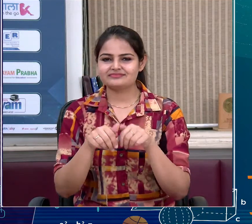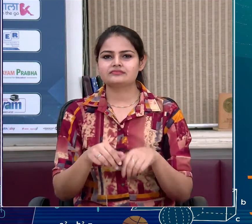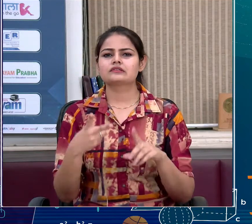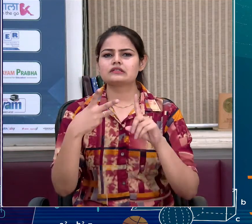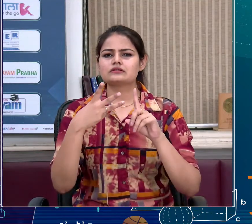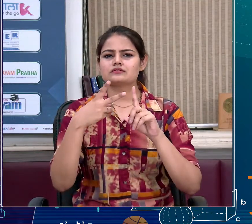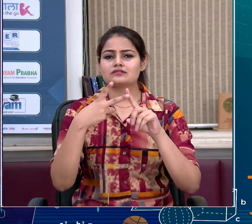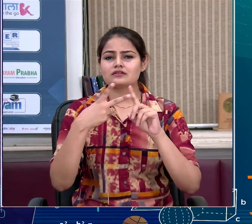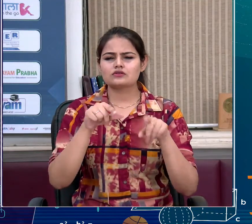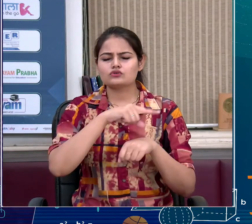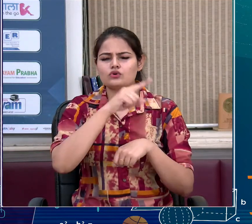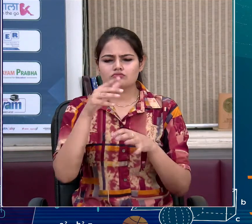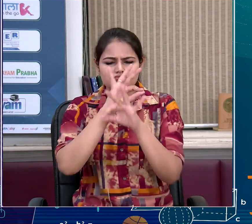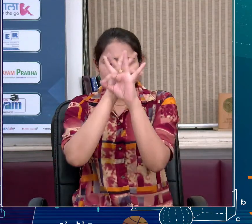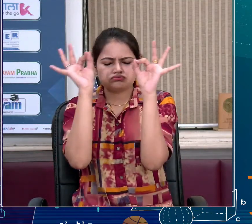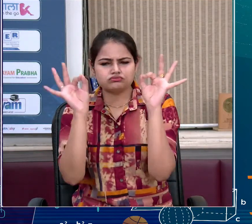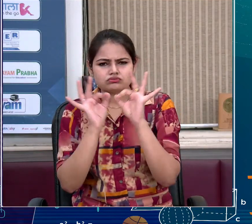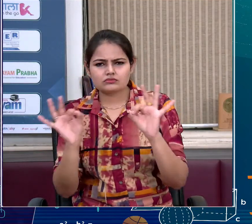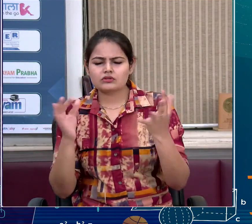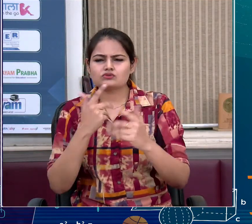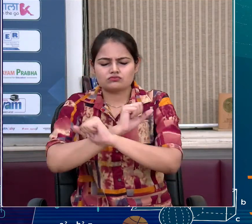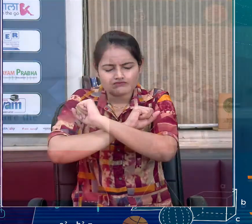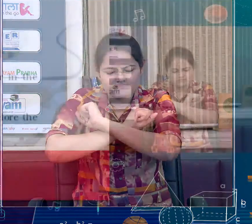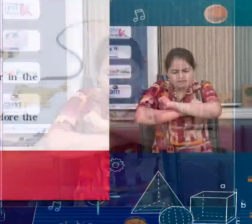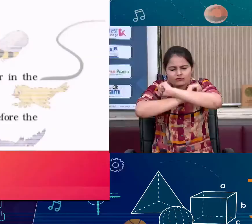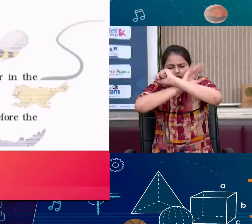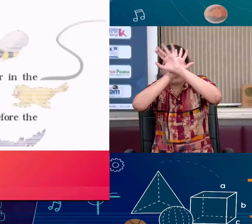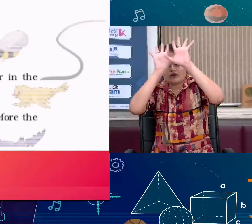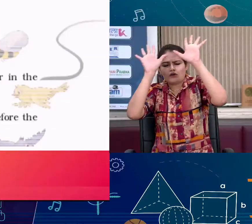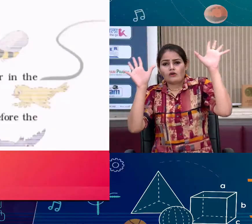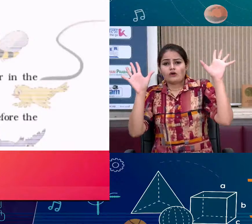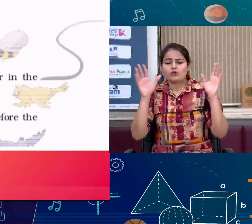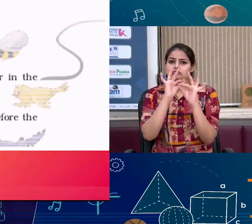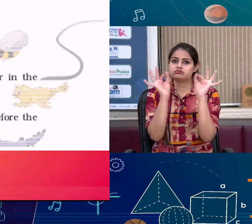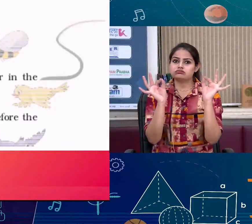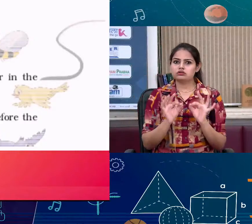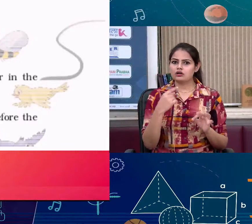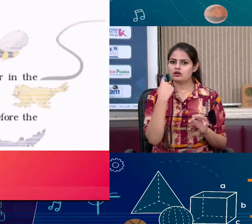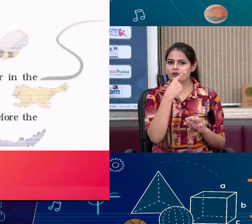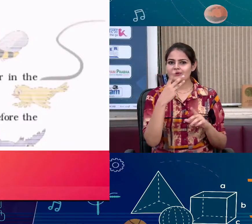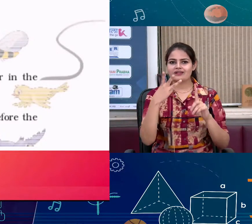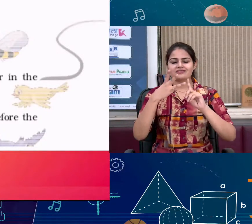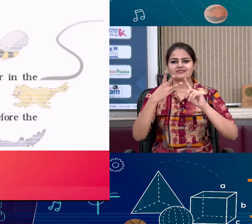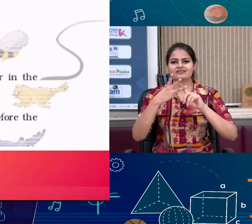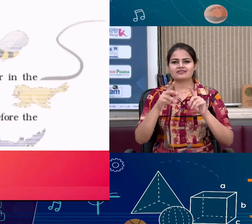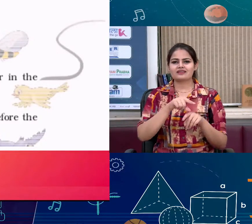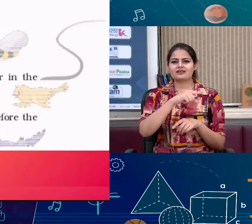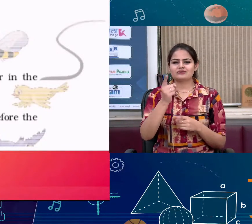And the third questions which we had is which creatures wake up in the morning before the child does.